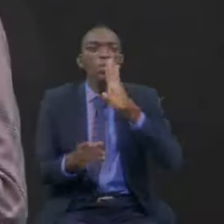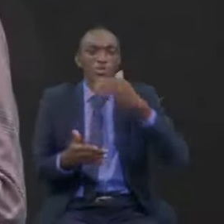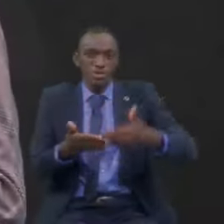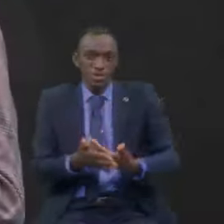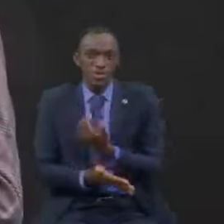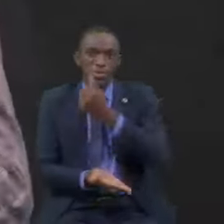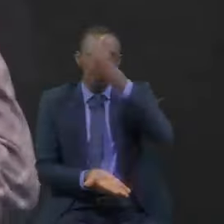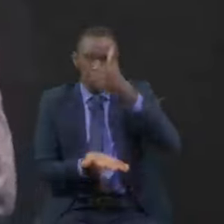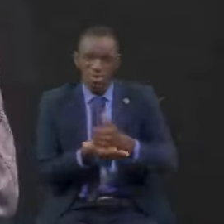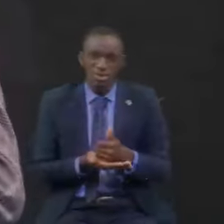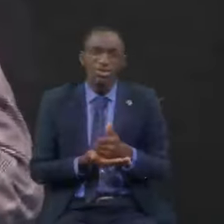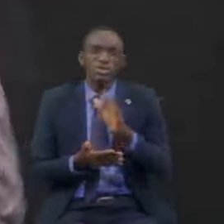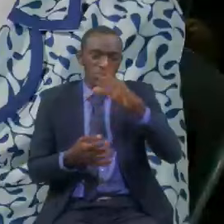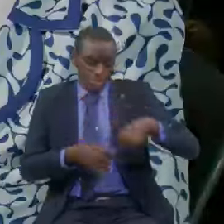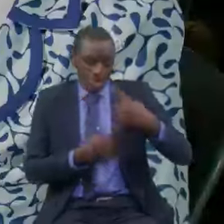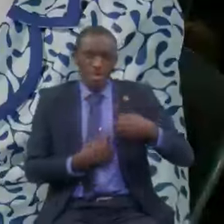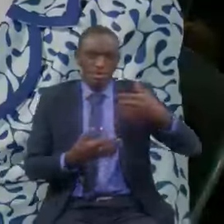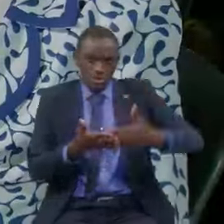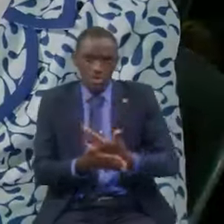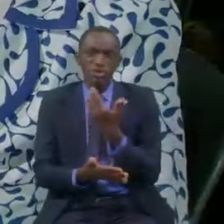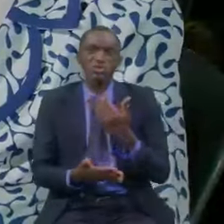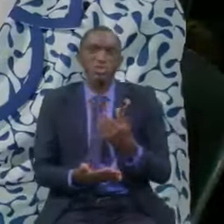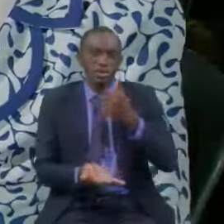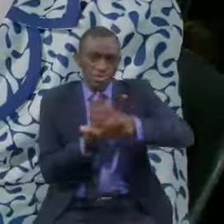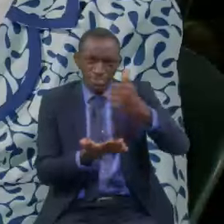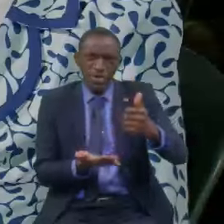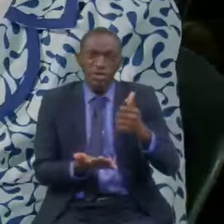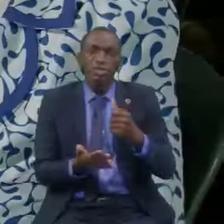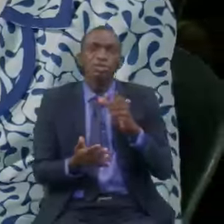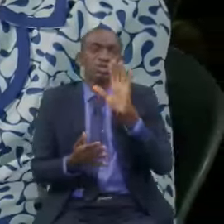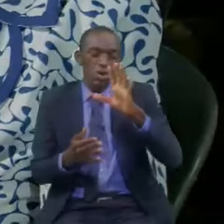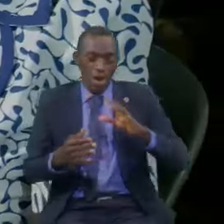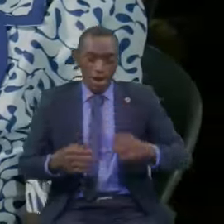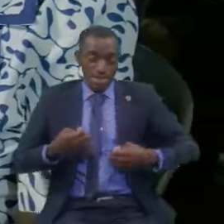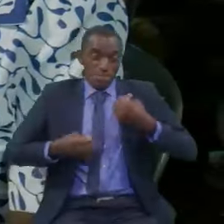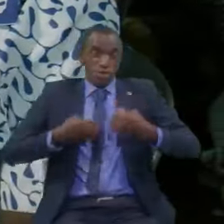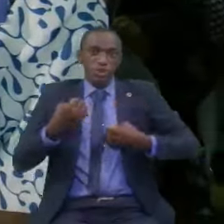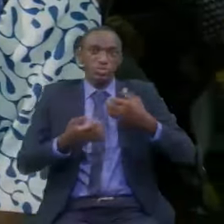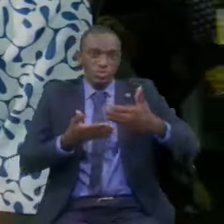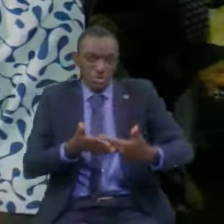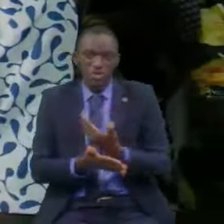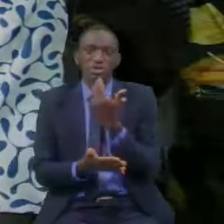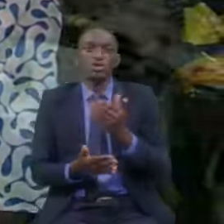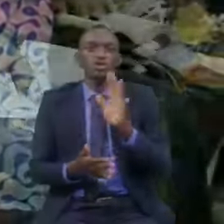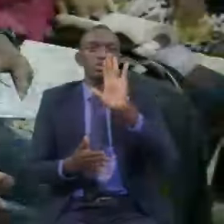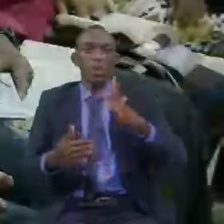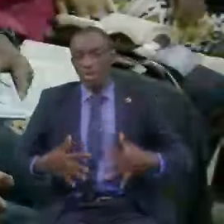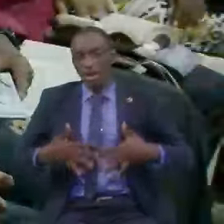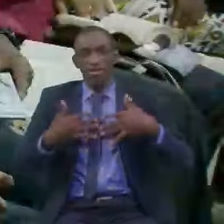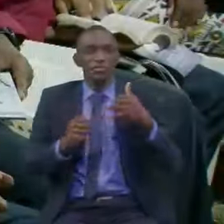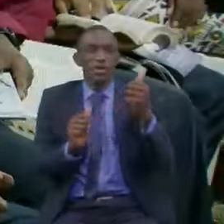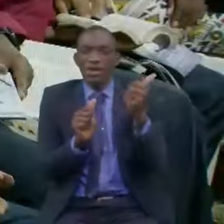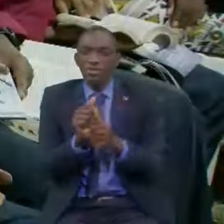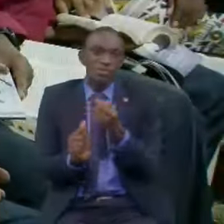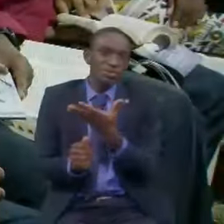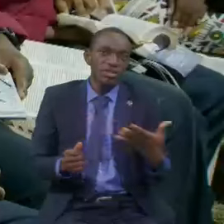new. Your emotion new. Your life, everything new. And